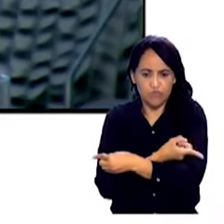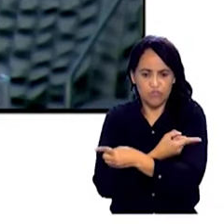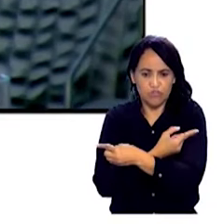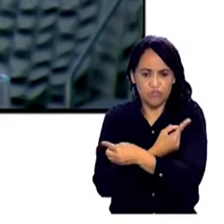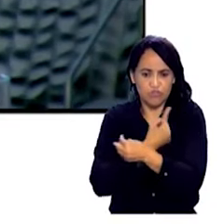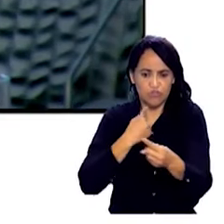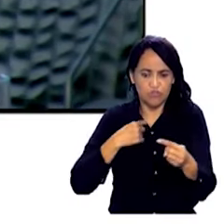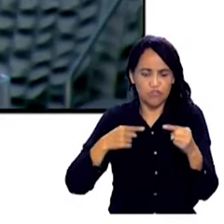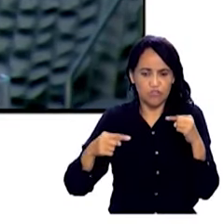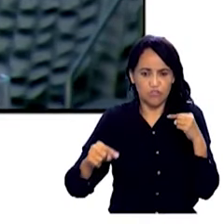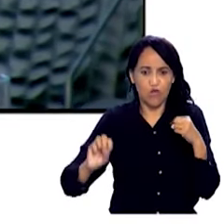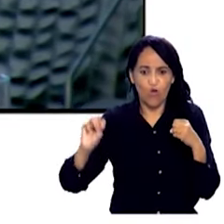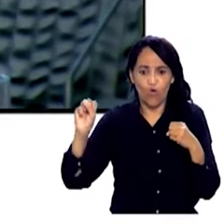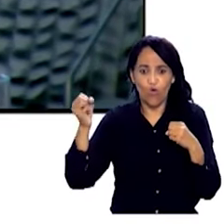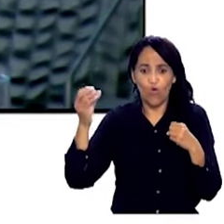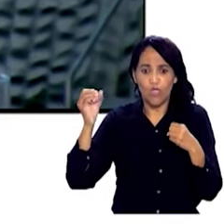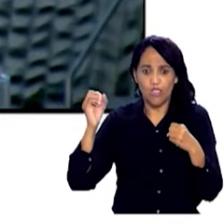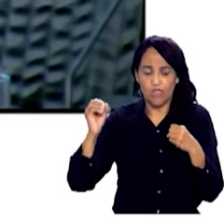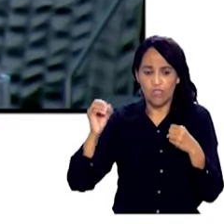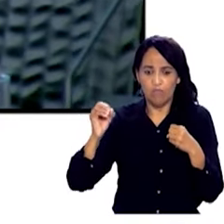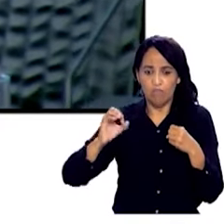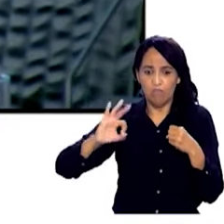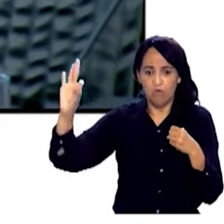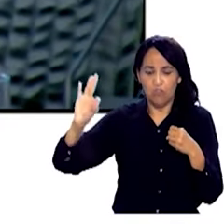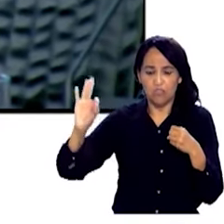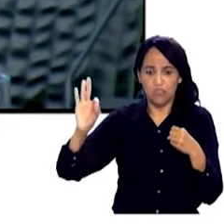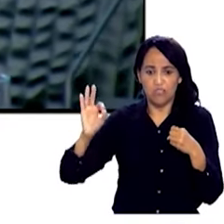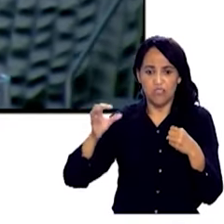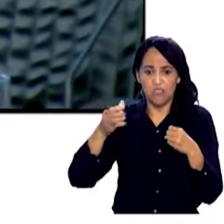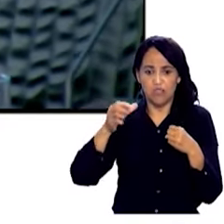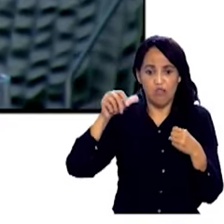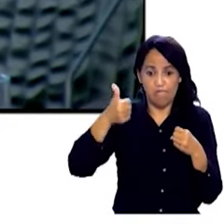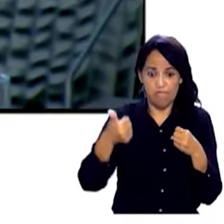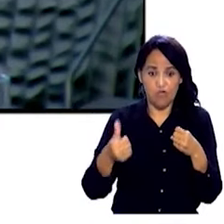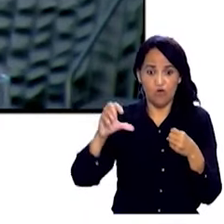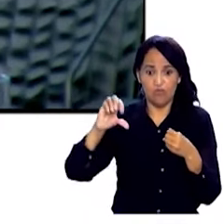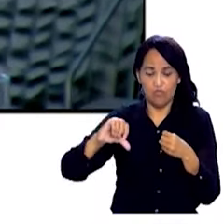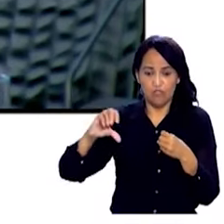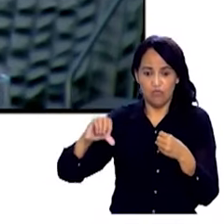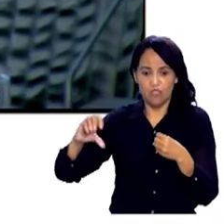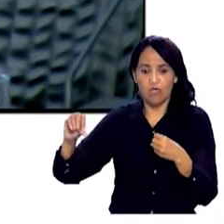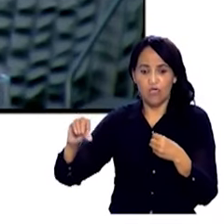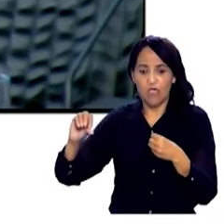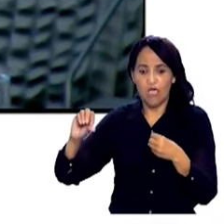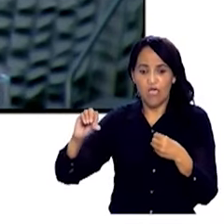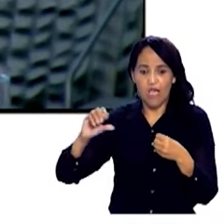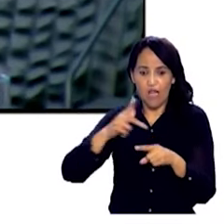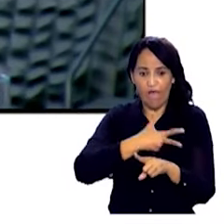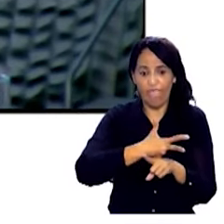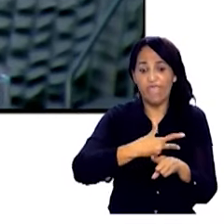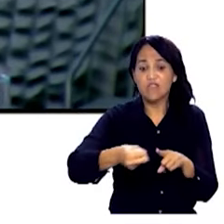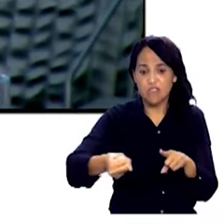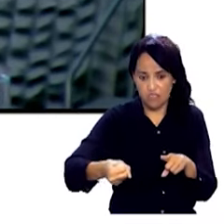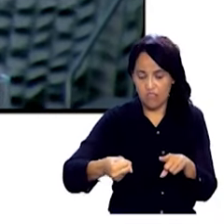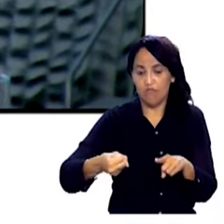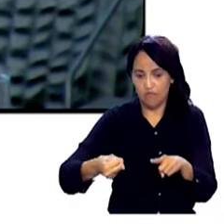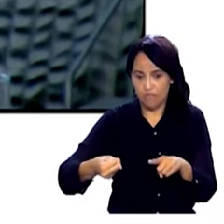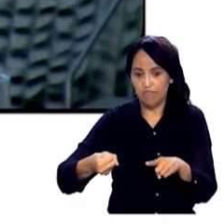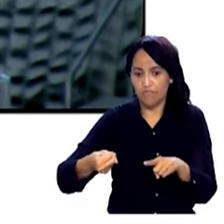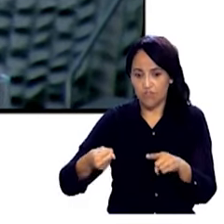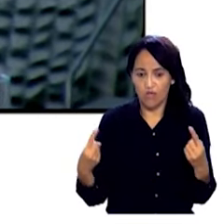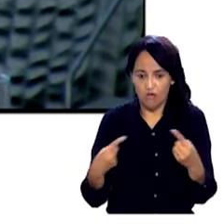1999 the cour Earn that reputation with heroic decisions in Brown verus board of education and